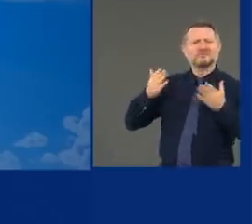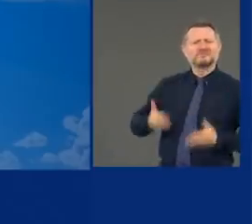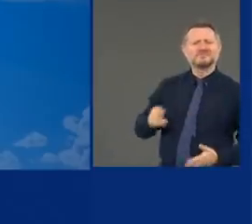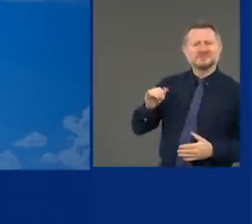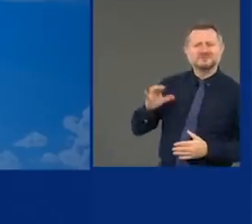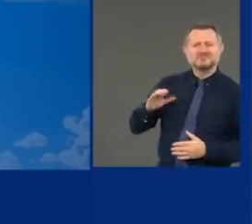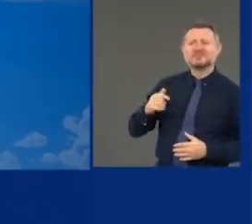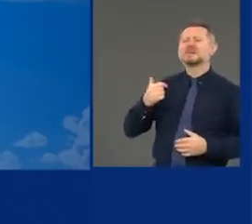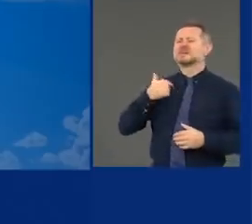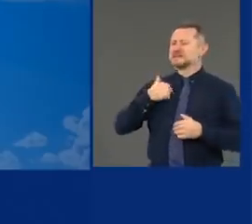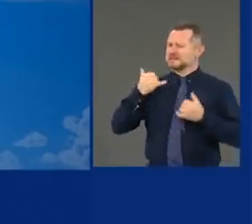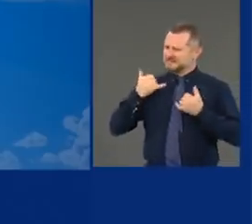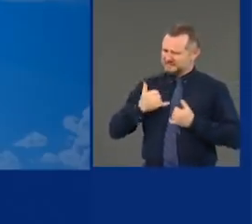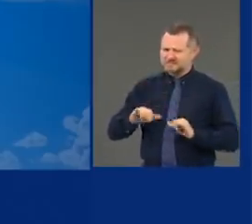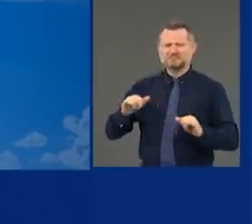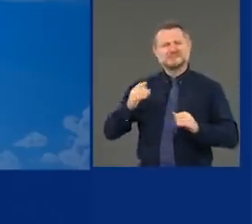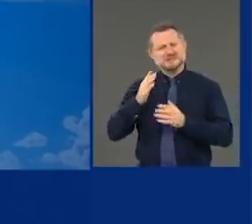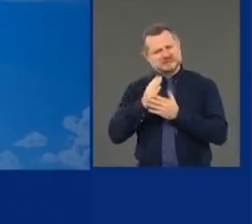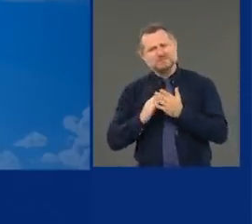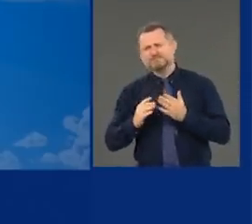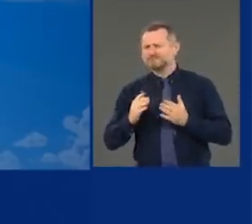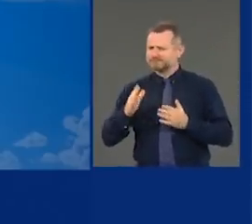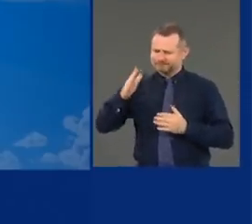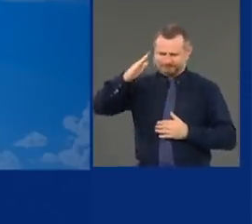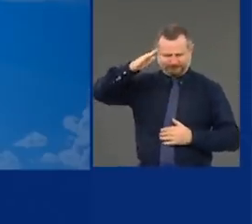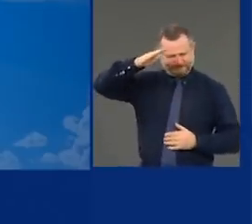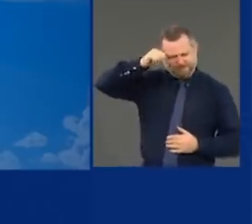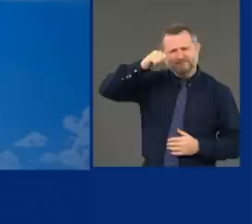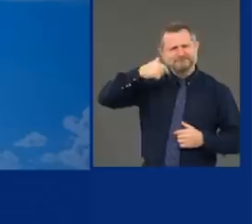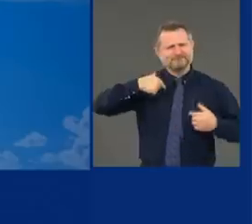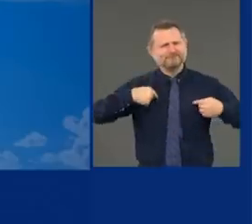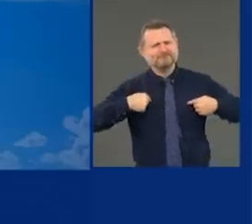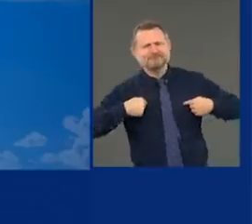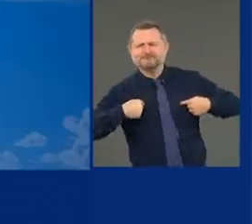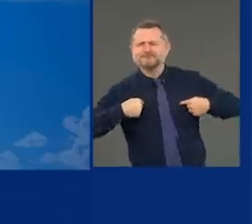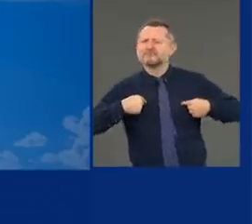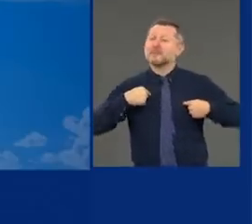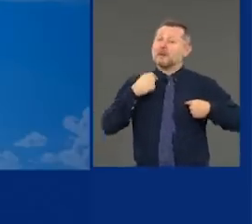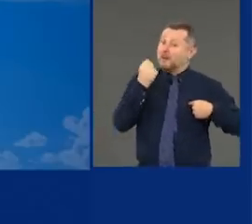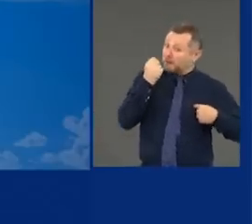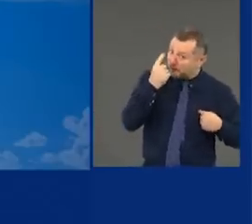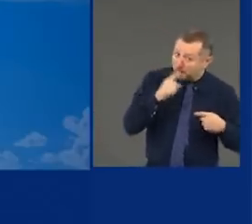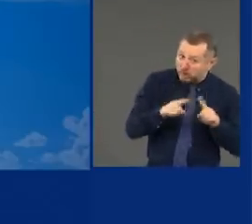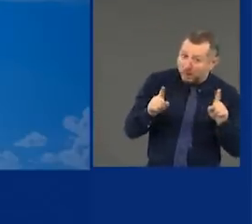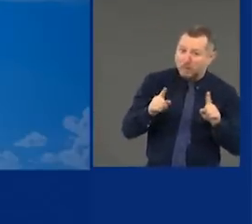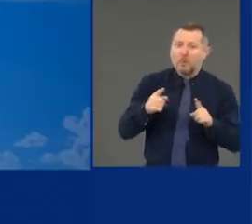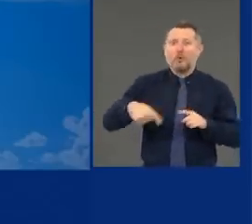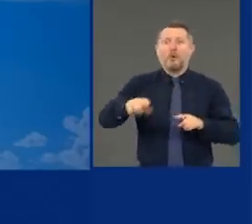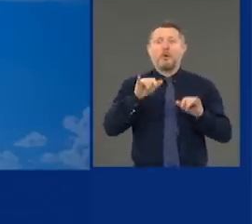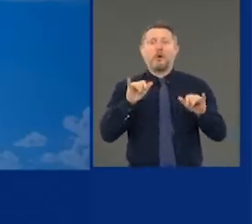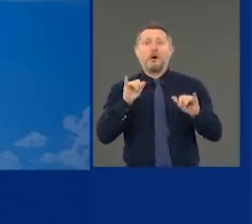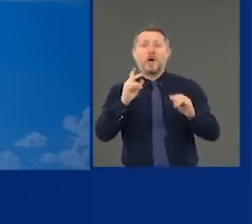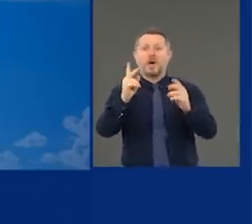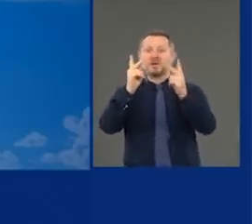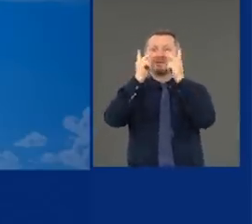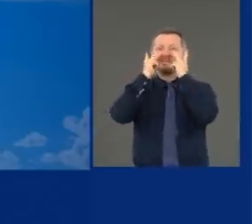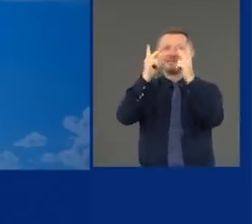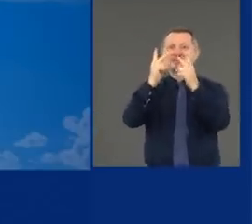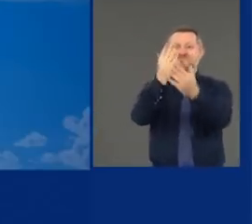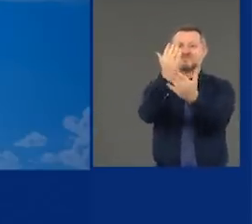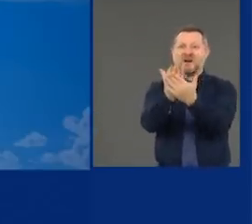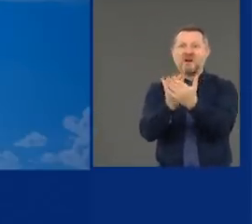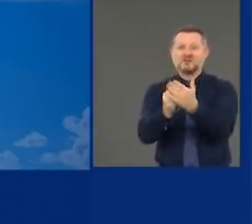crew. And New Yorkers heard the message. New Yorkers did what they had to do. They did it with